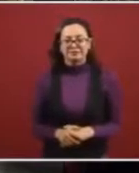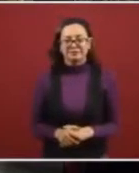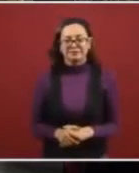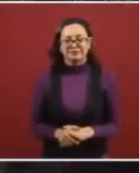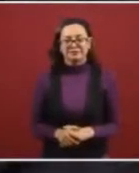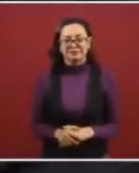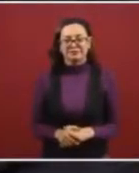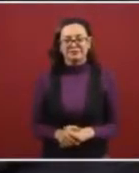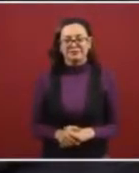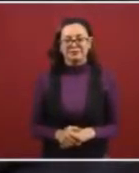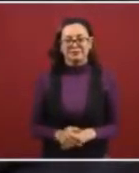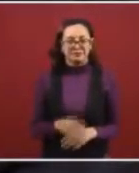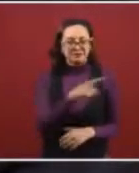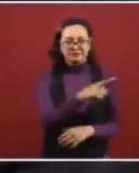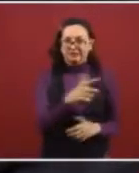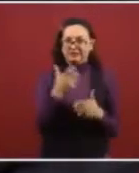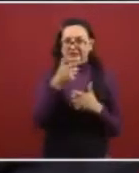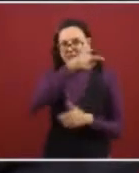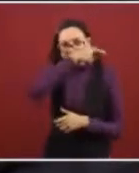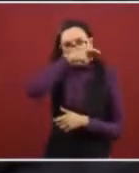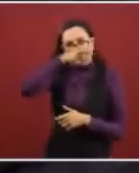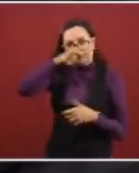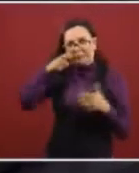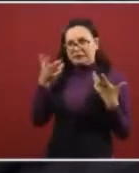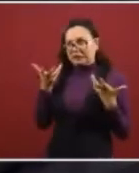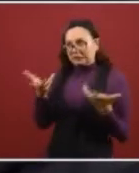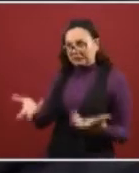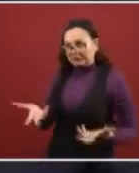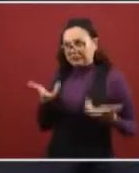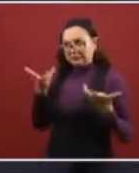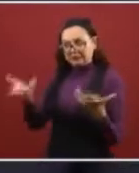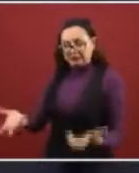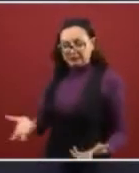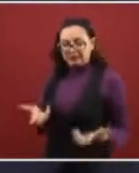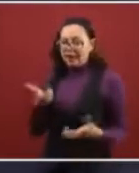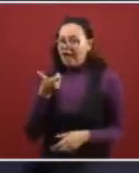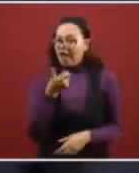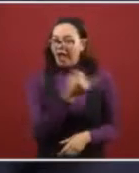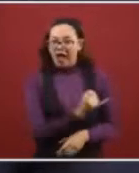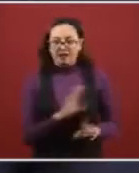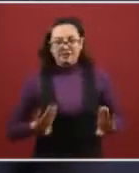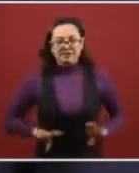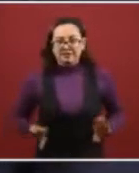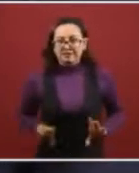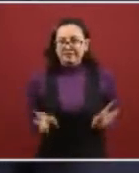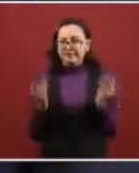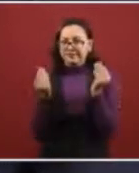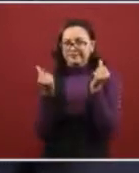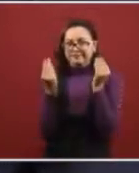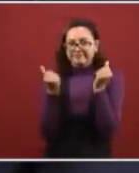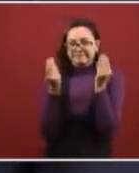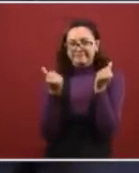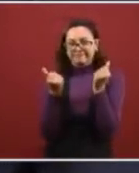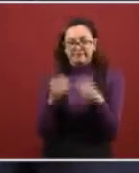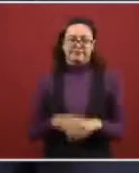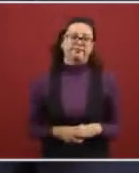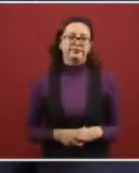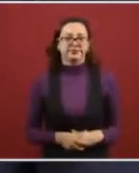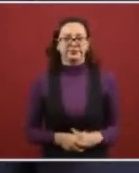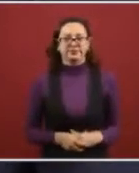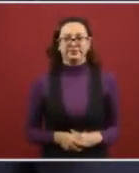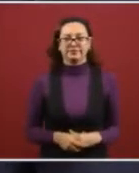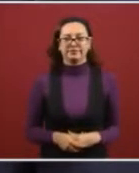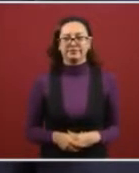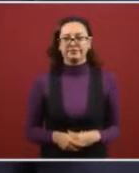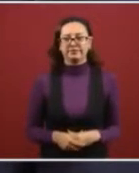Todo por. All this because. El dinero. They wanted the money. Los billullos. These. I